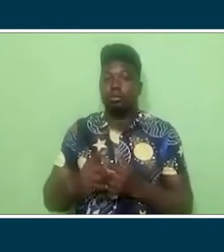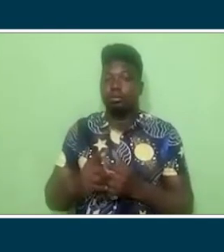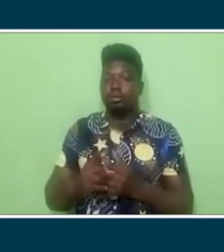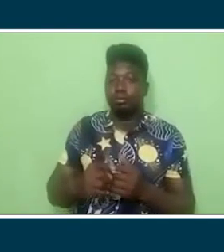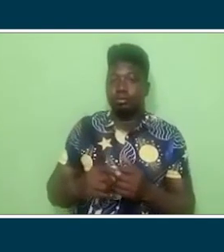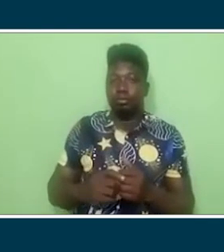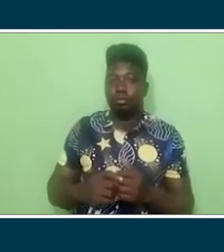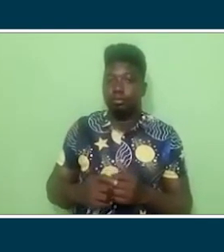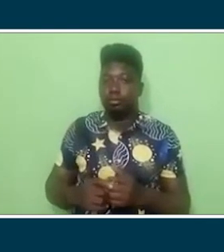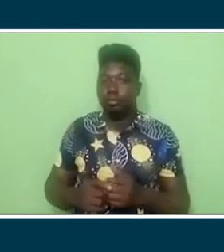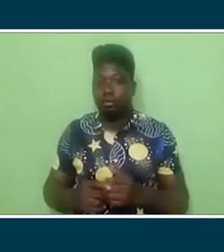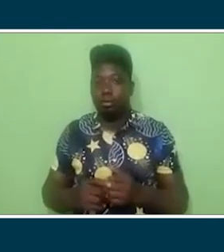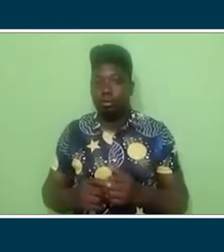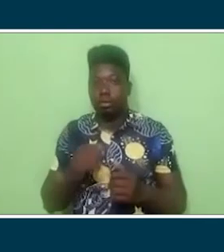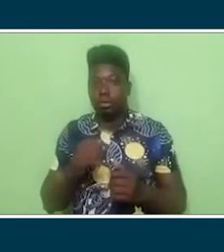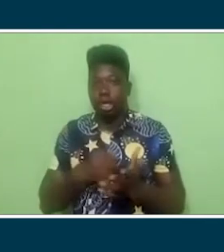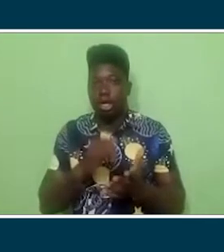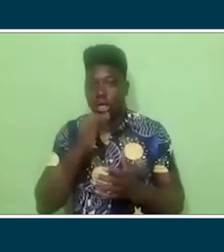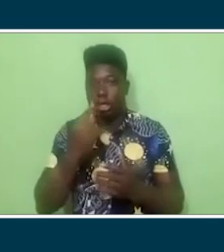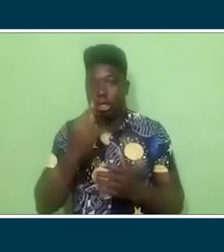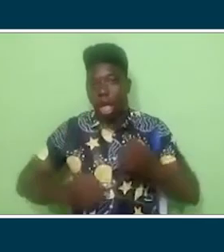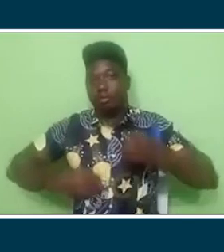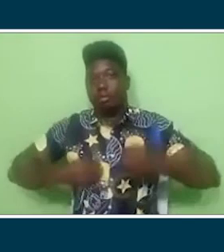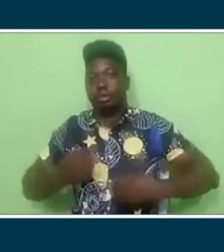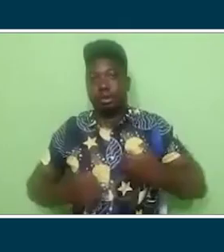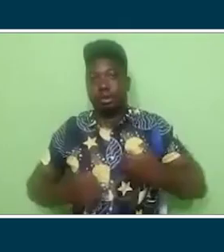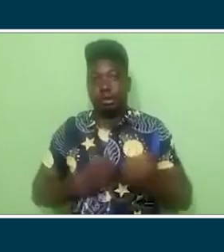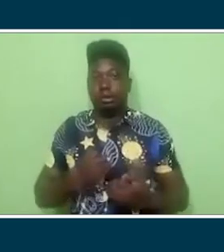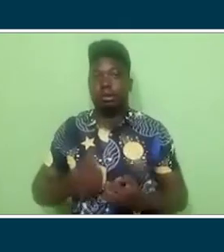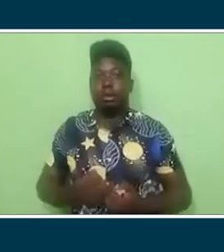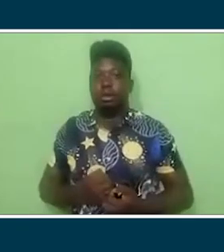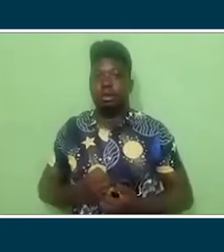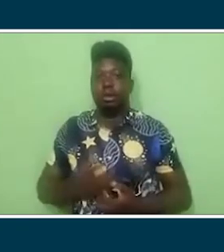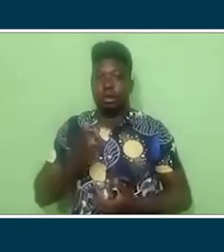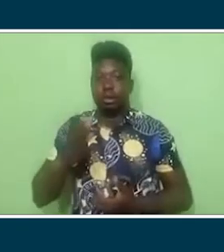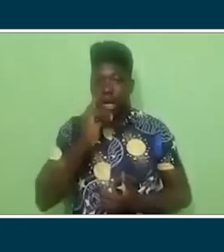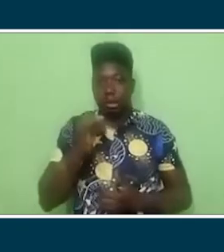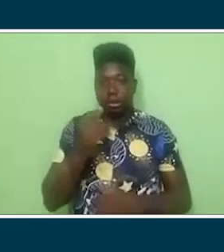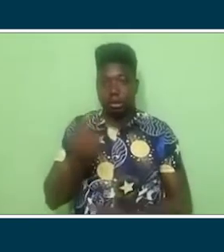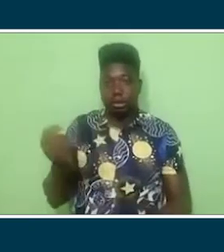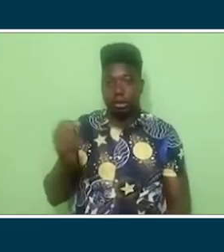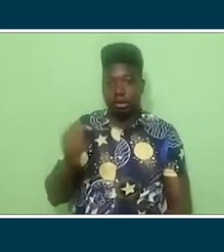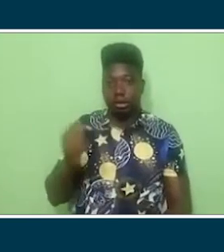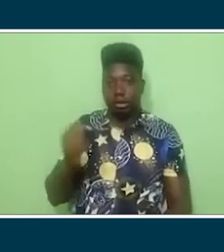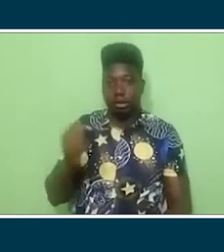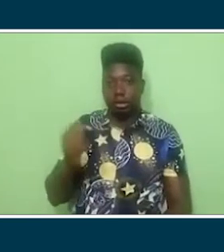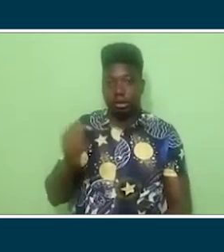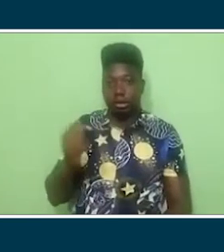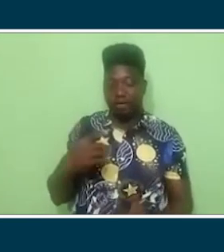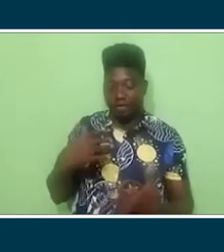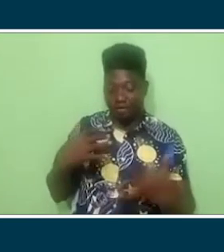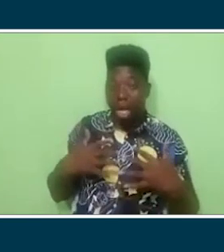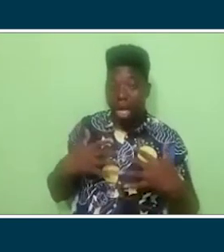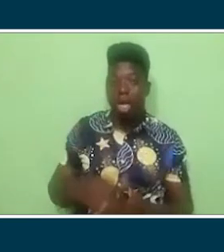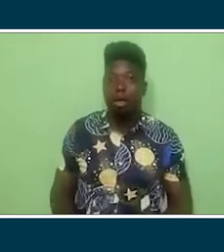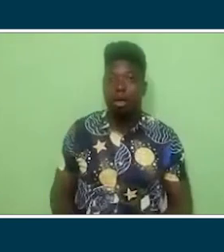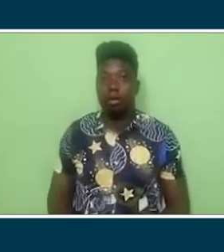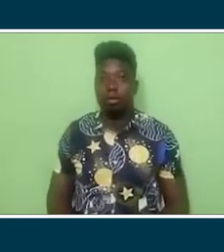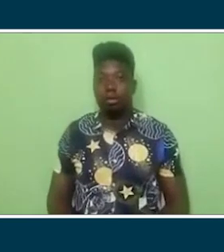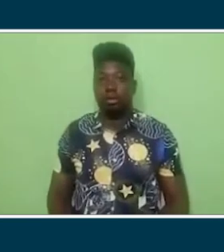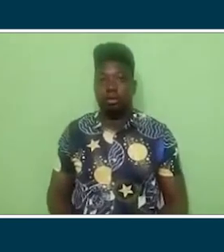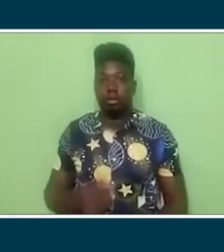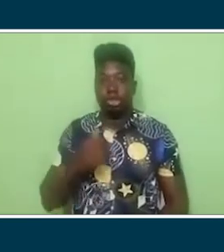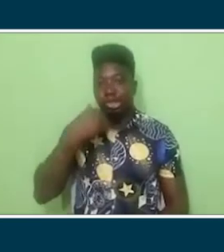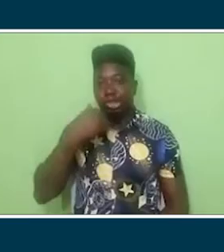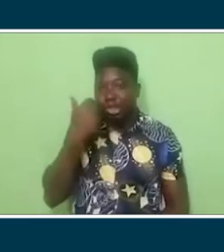because the emotions are there, right? The rage, the fear, the shame, the guilt, like all of